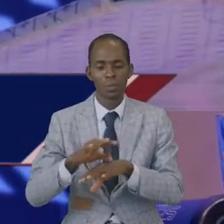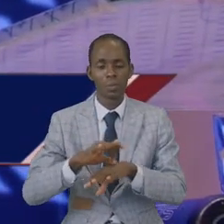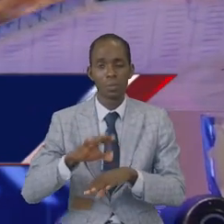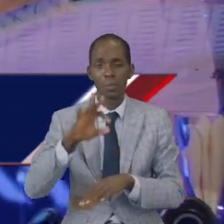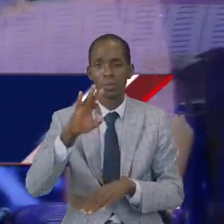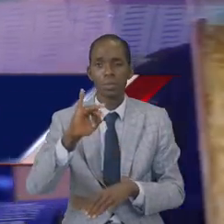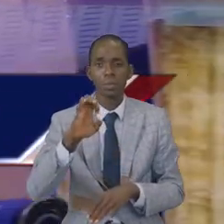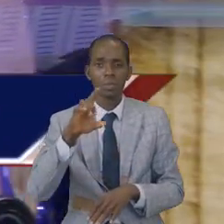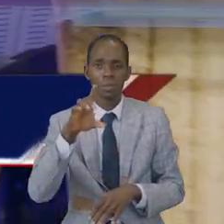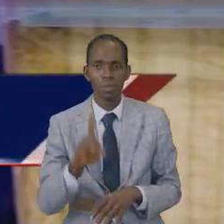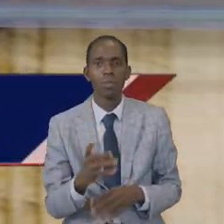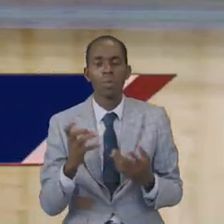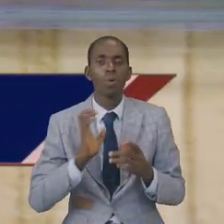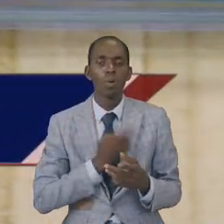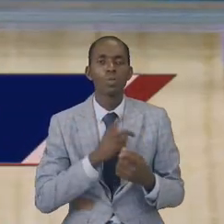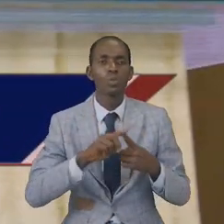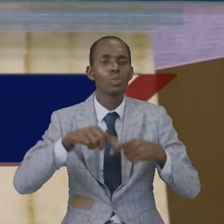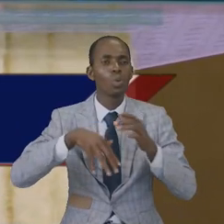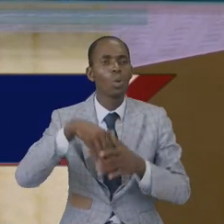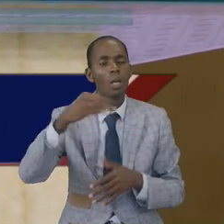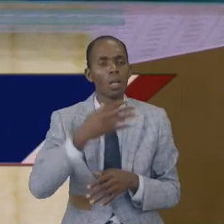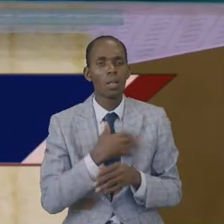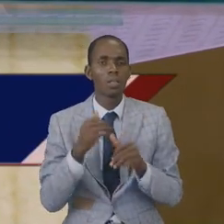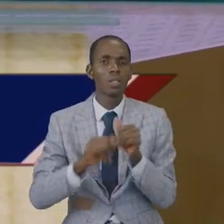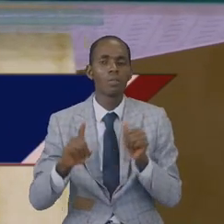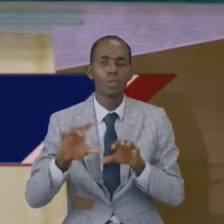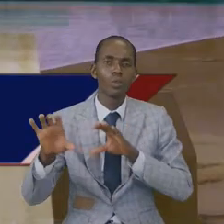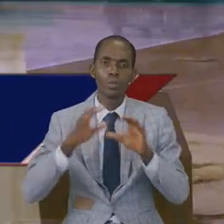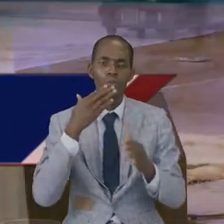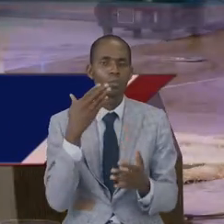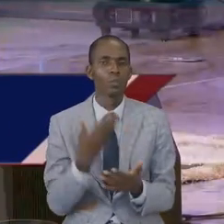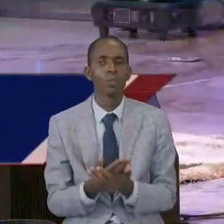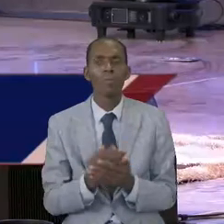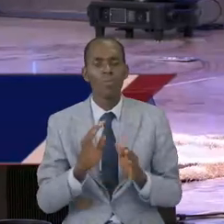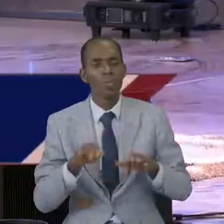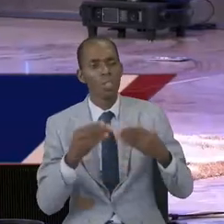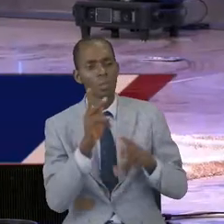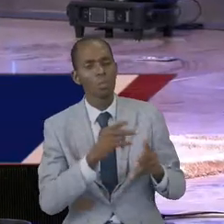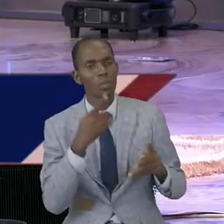on the field. It wants us to go to the field and everywhere do good, give them